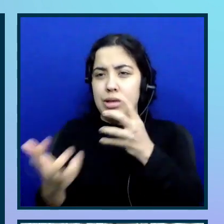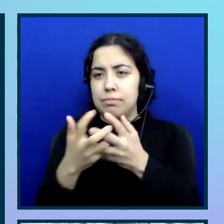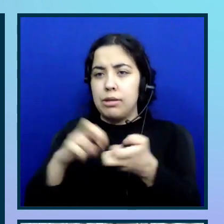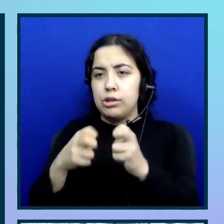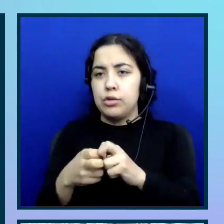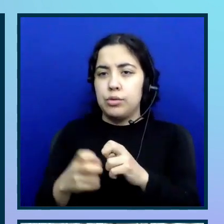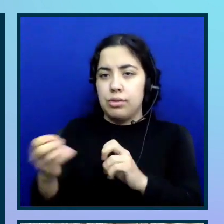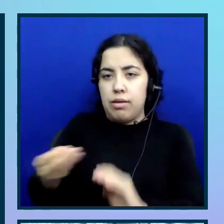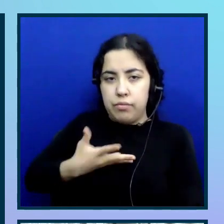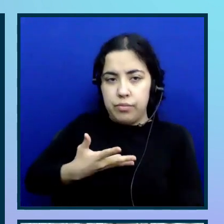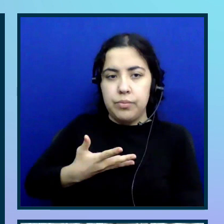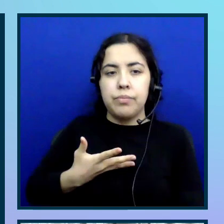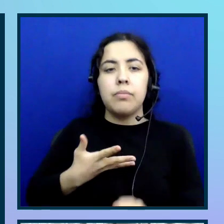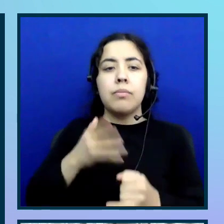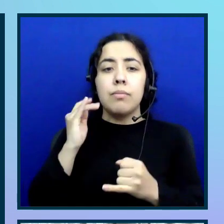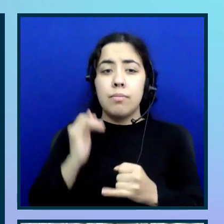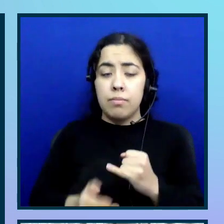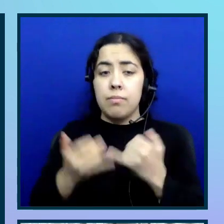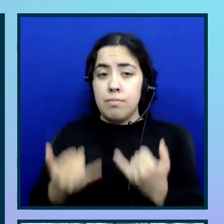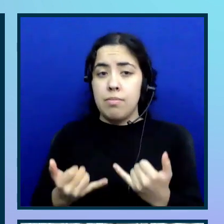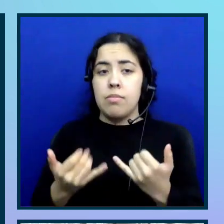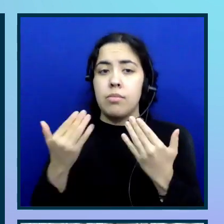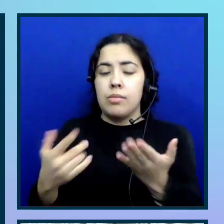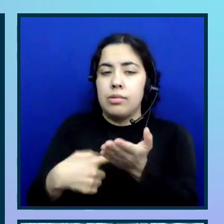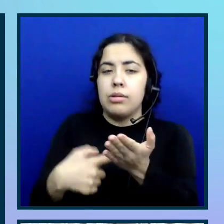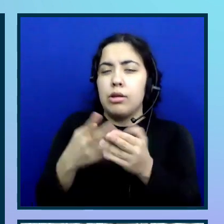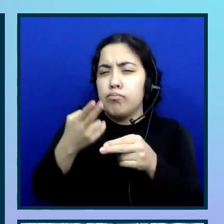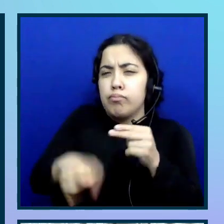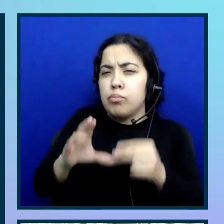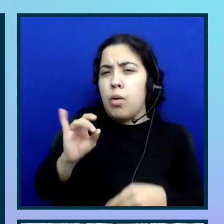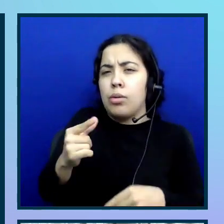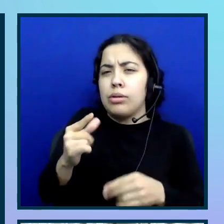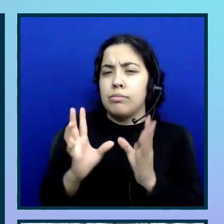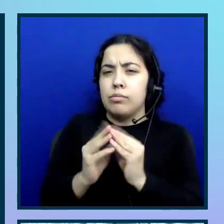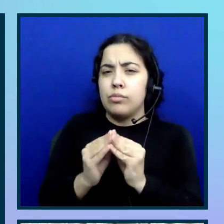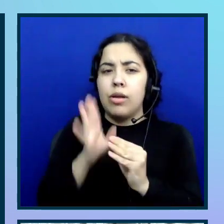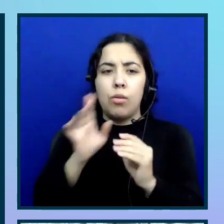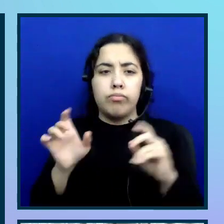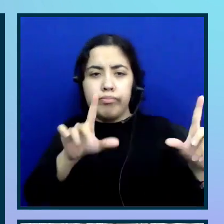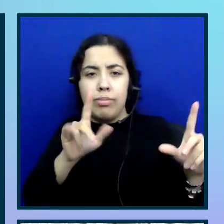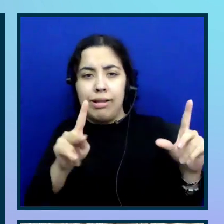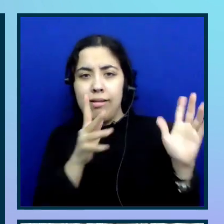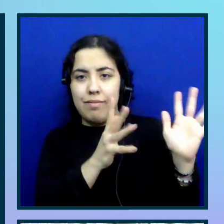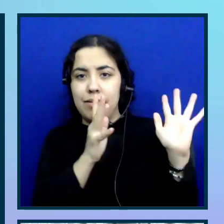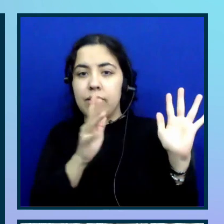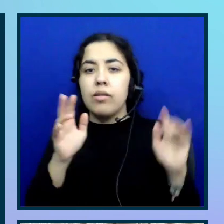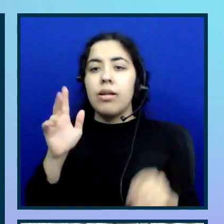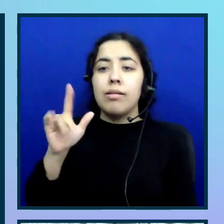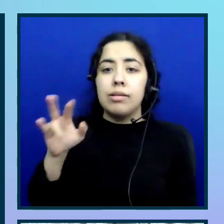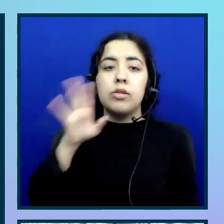So now we're gonna dive into a little bit of a brief coding session. I will leave this link up for a second, and I believe Liz is also going to place it into the